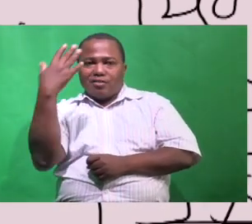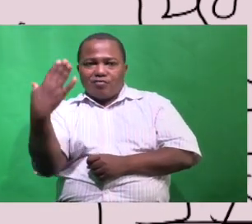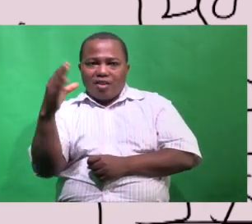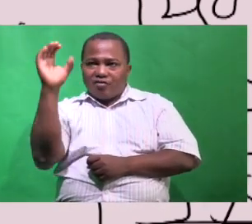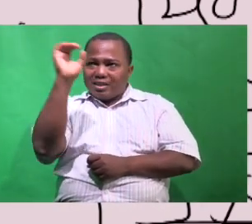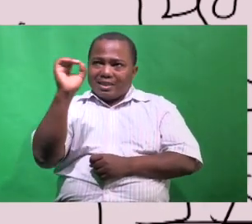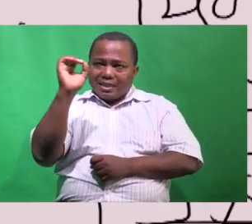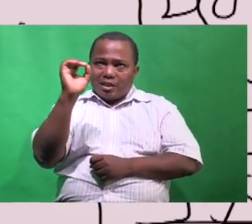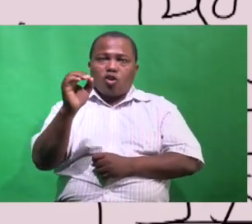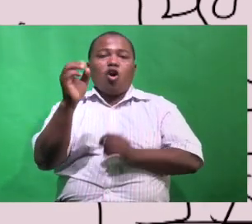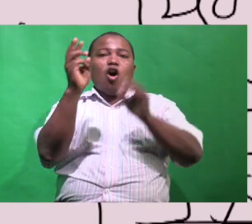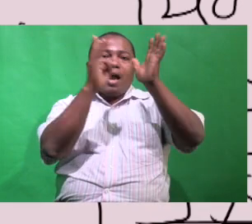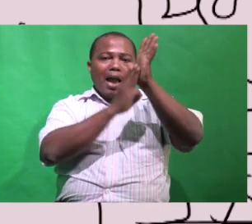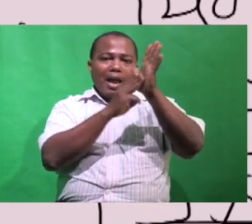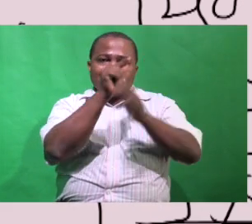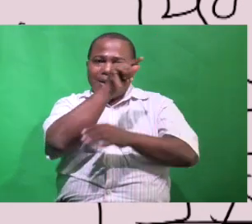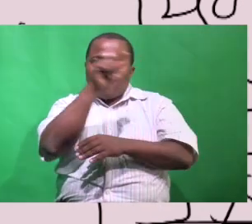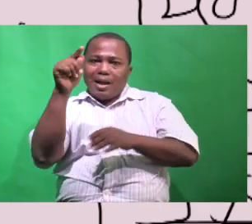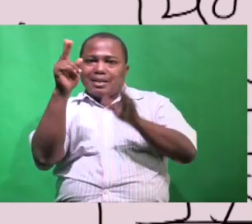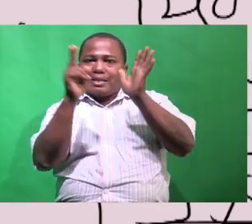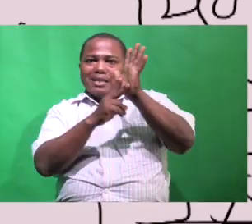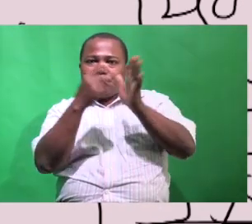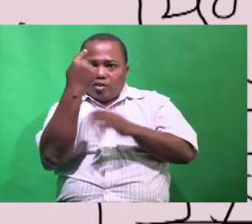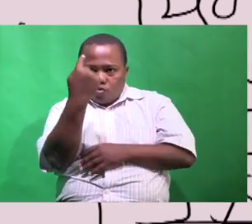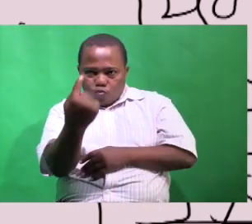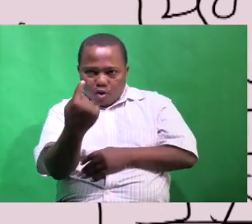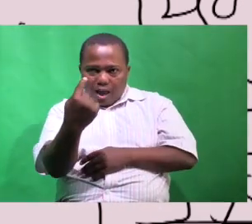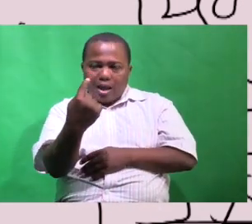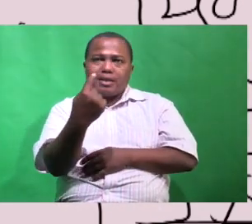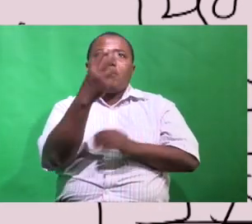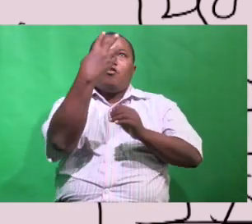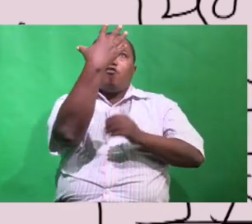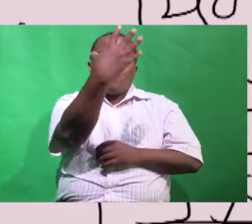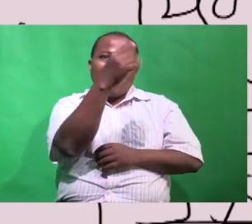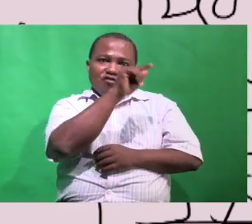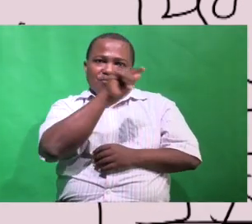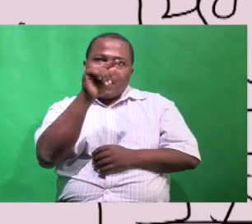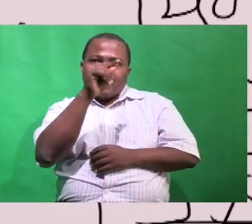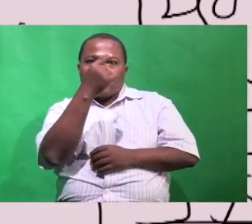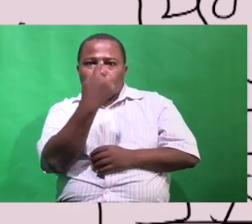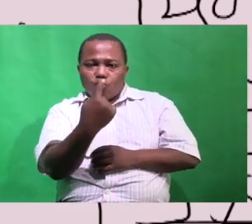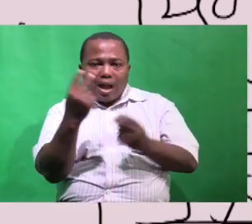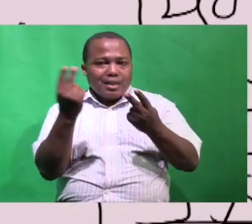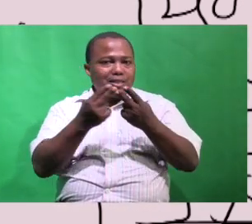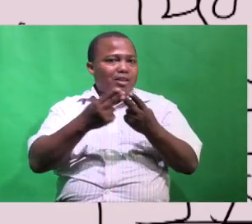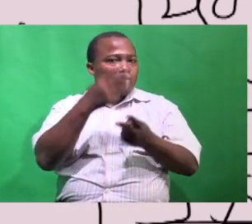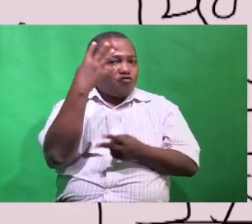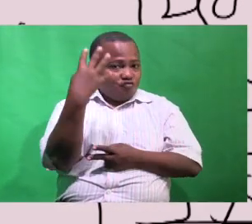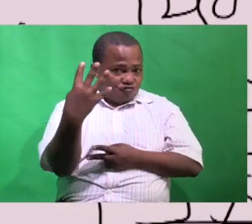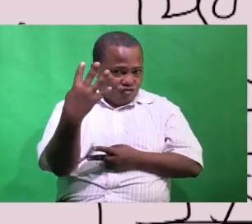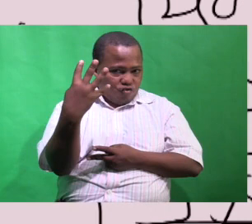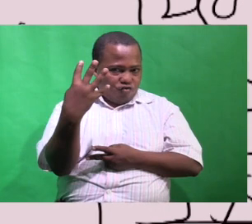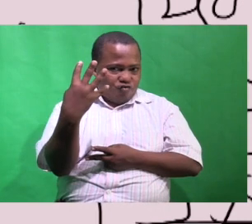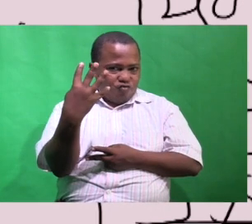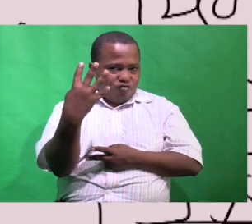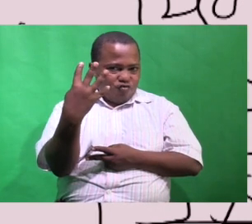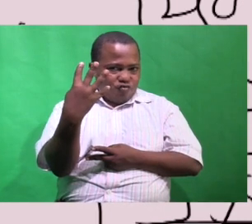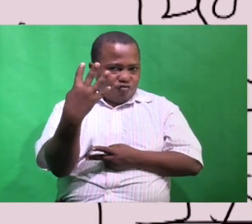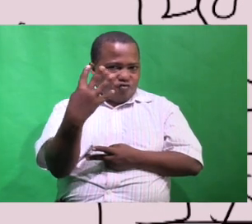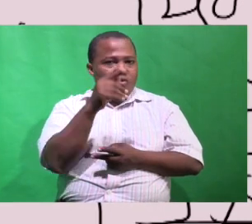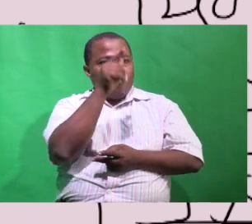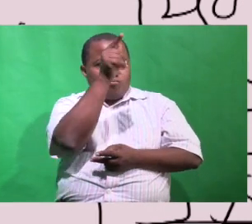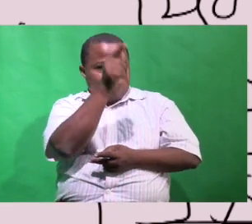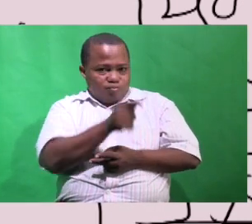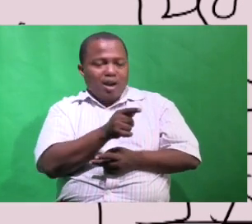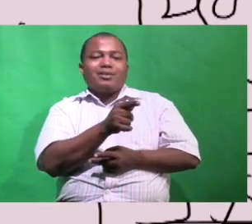8 minus 7, 1. 5 minus 1, 4. Put here